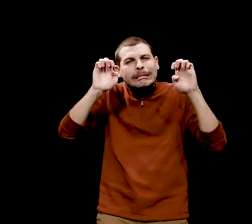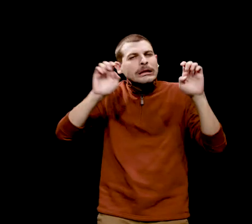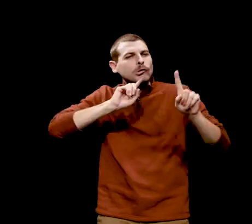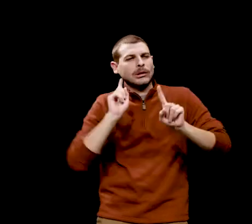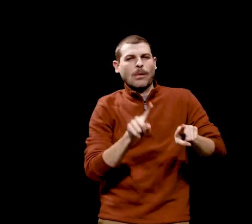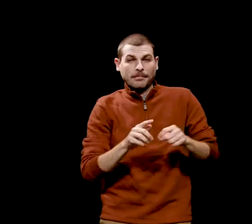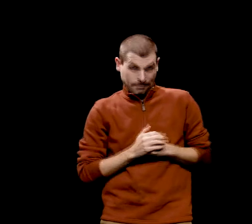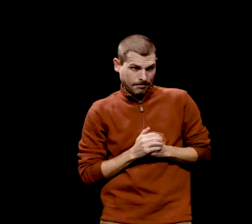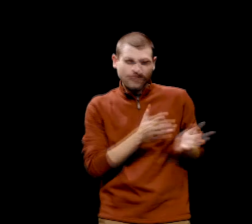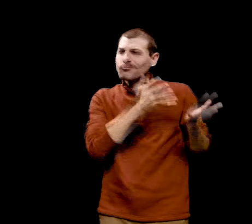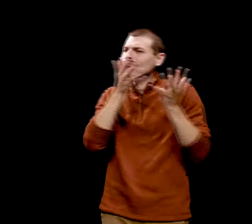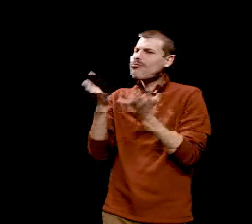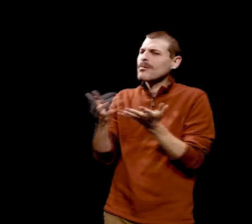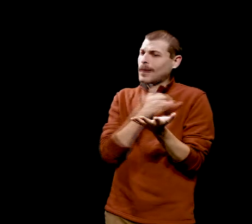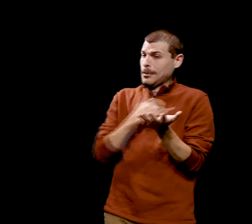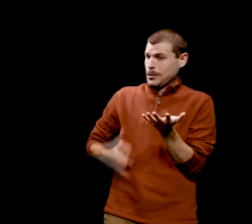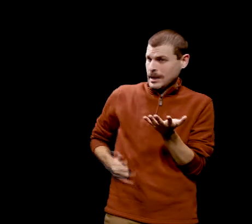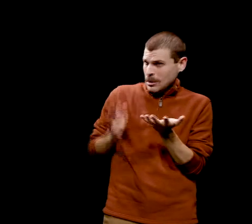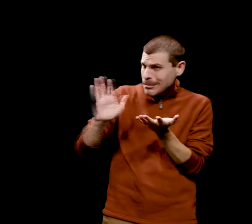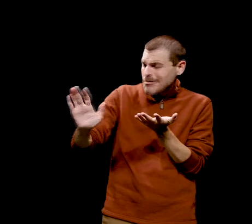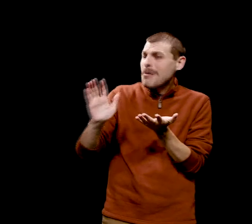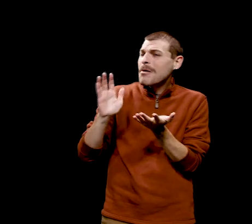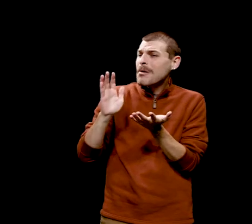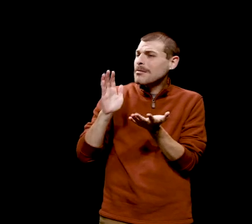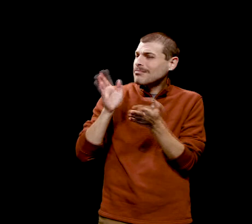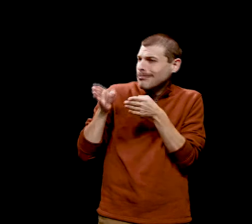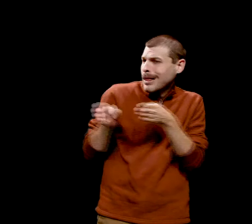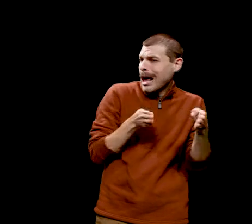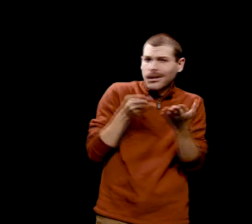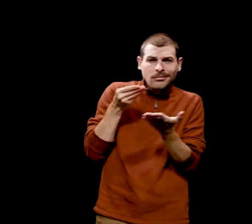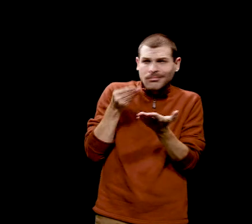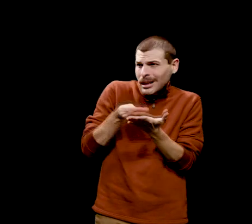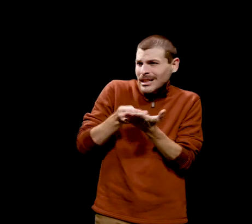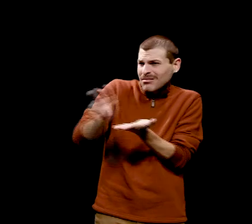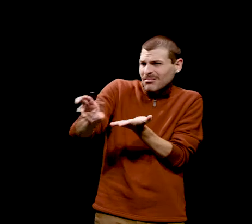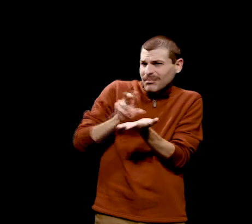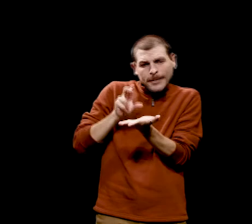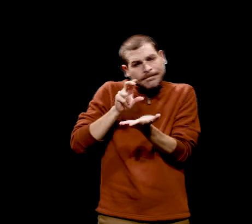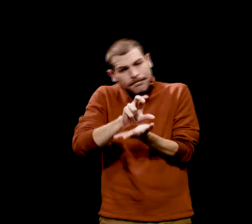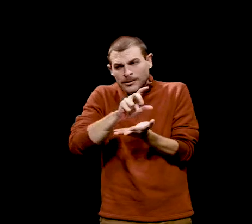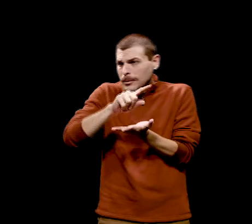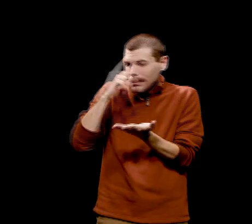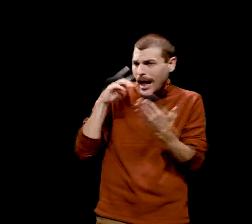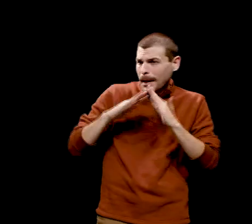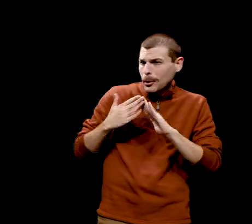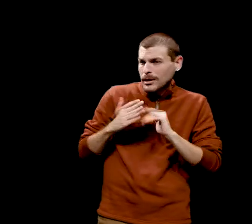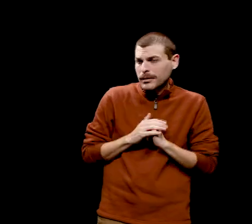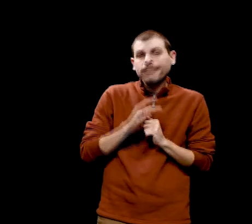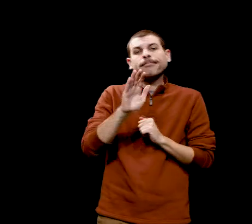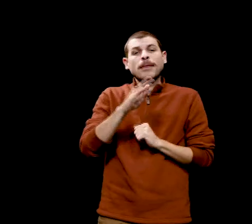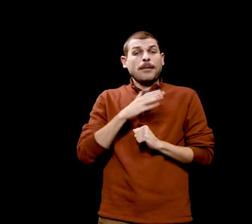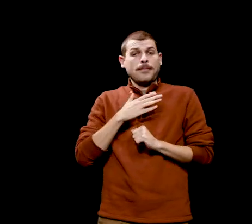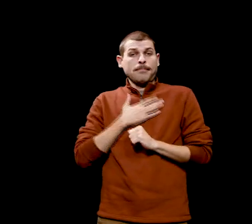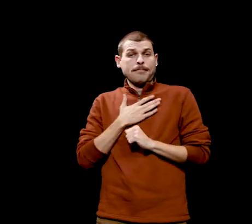is your plan for decreasing police funding and reinvesting those funds into the Black community? So my colleagues and I in the City